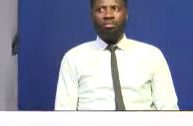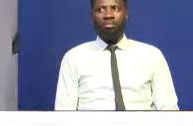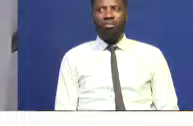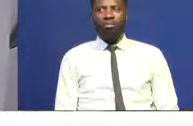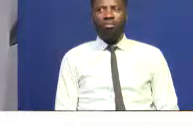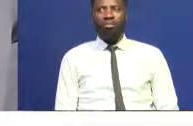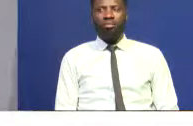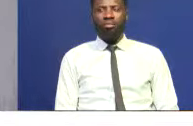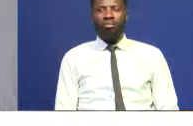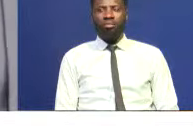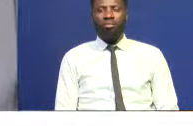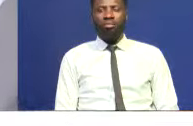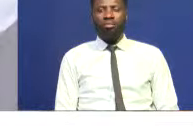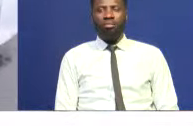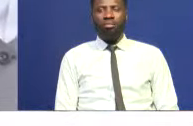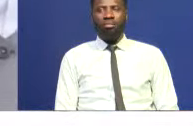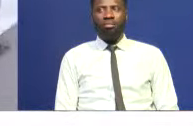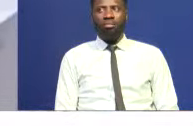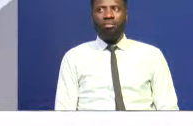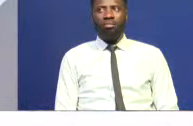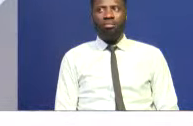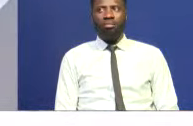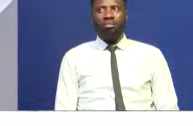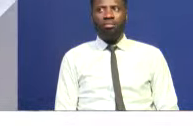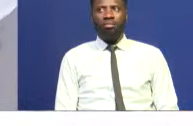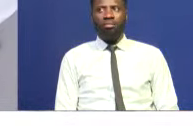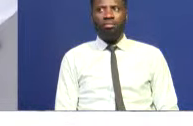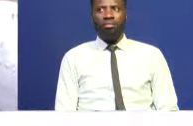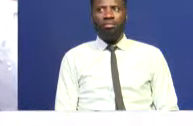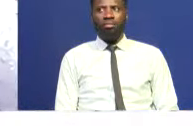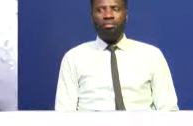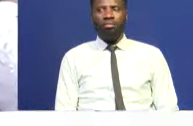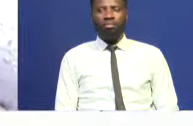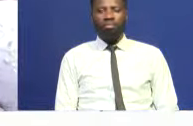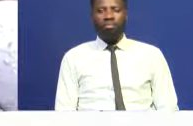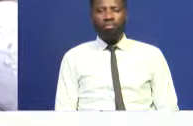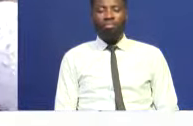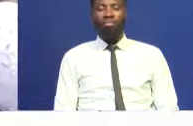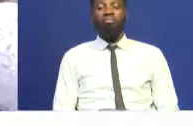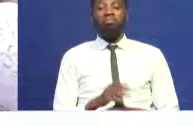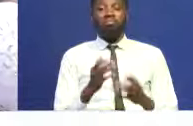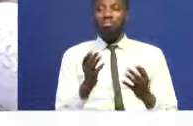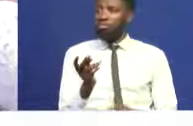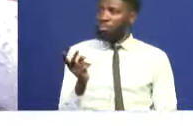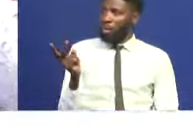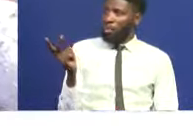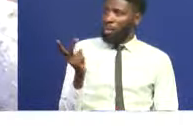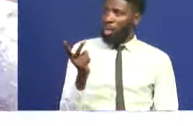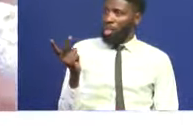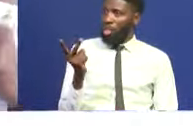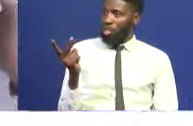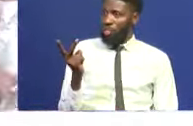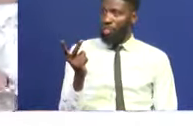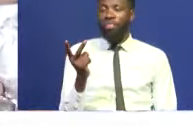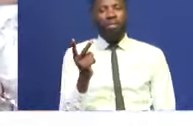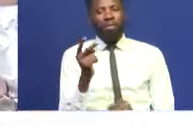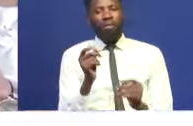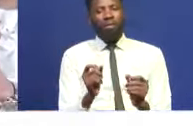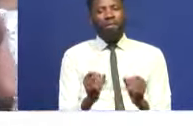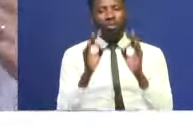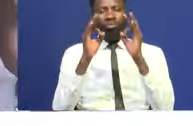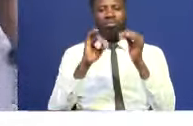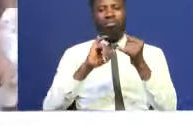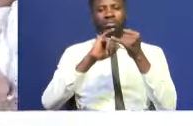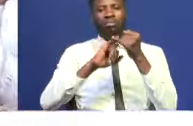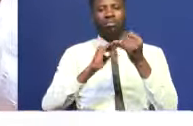kukua tukiwa wawili na bibi yangu, na sioni shida. And by the end of the day, Karinga and Mboya officially began their love